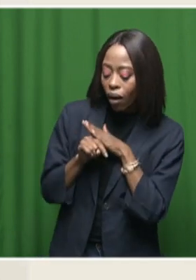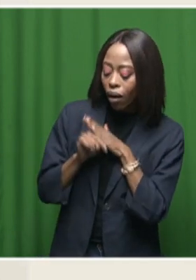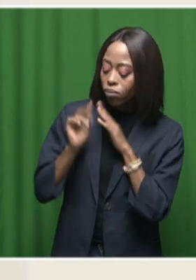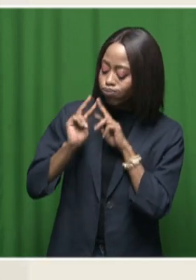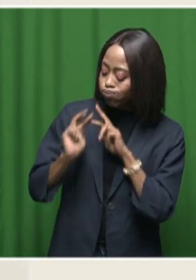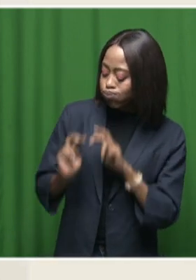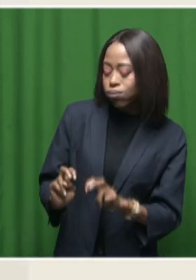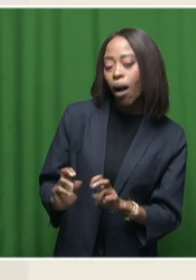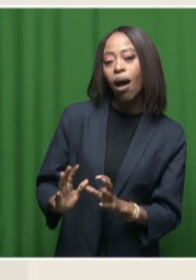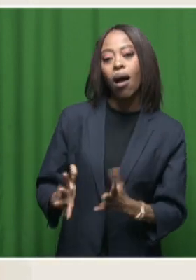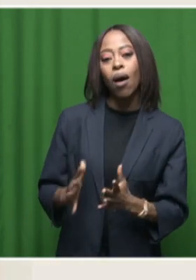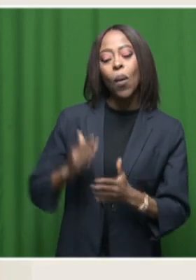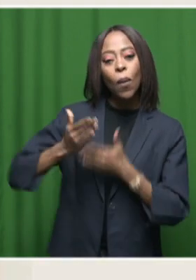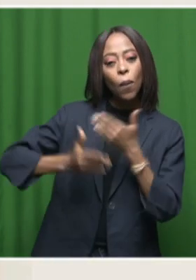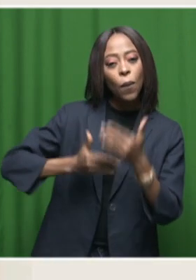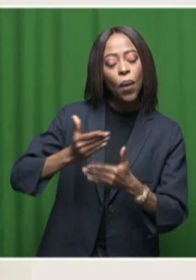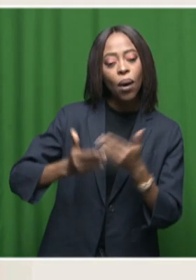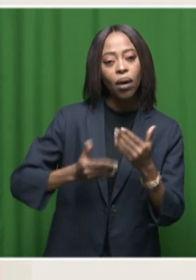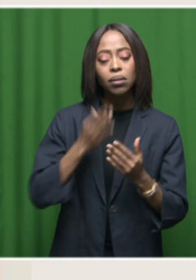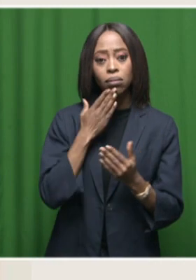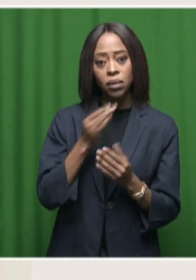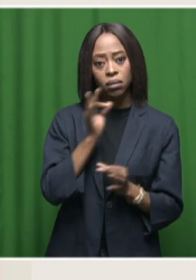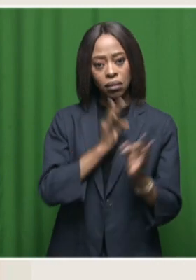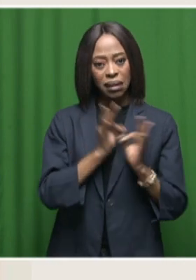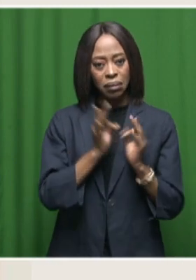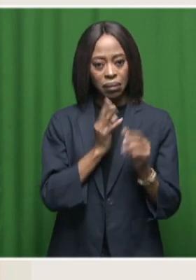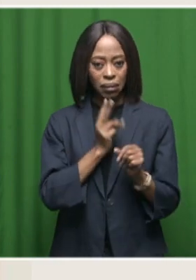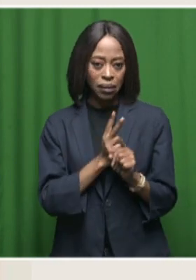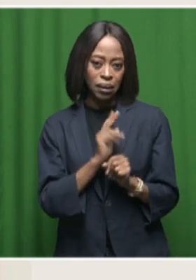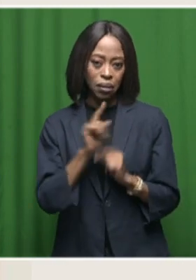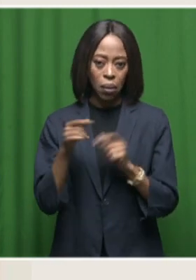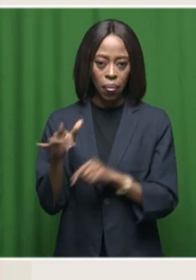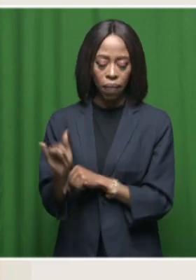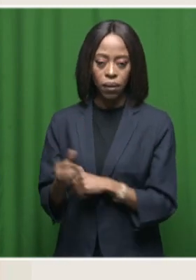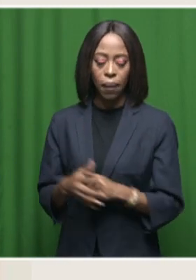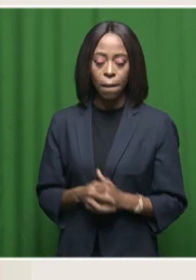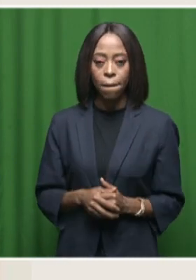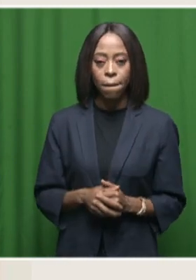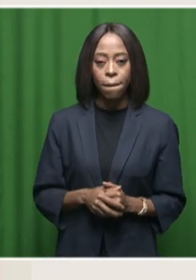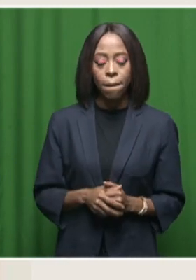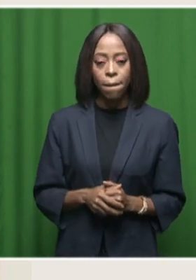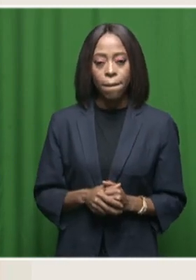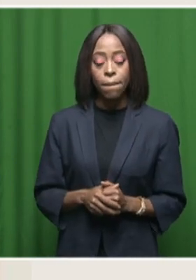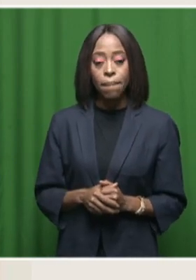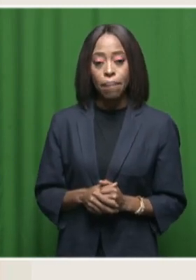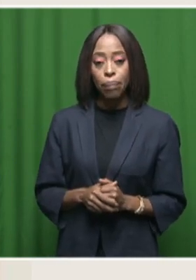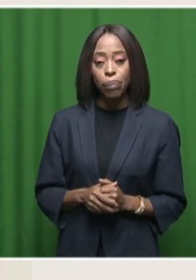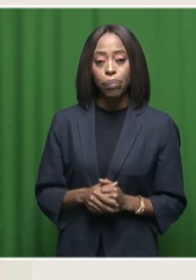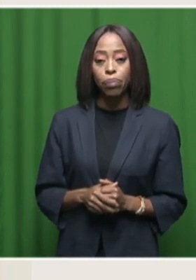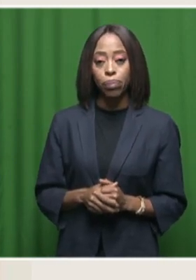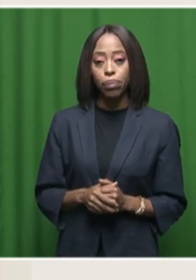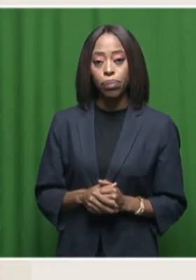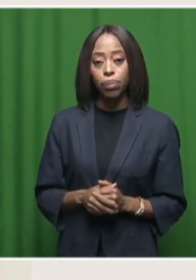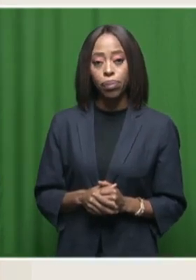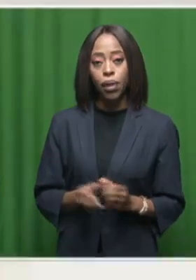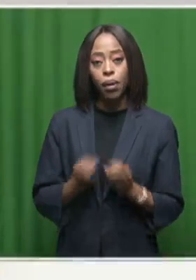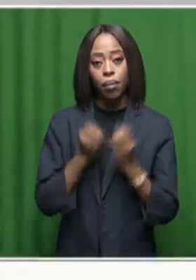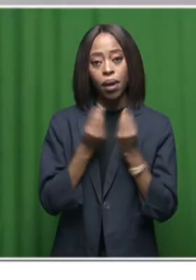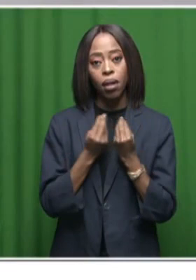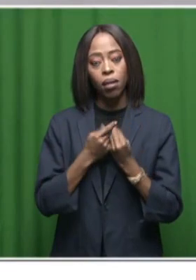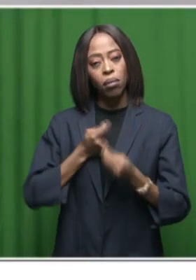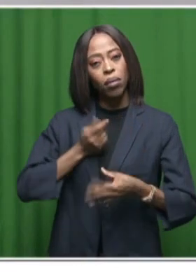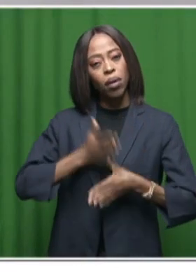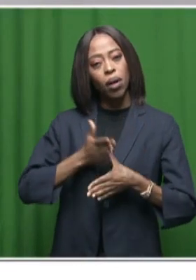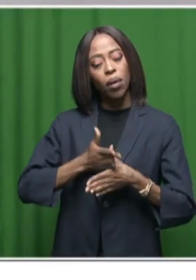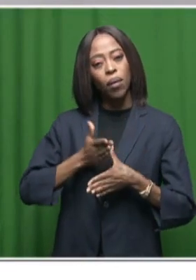the notions of progress. Tell us more about that. So I think a lot of what I've been dealing with in my work for a